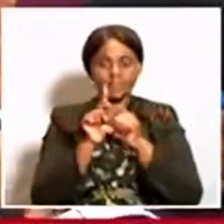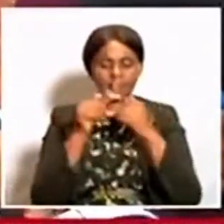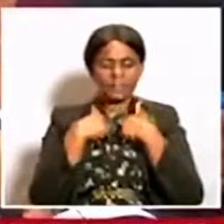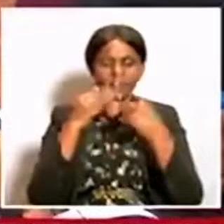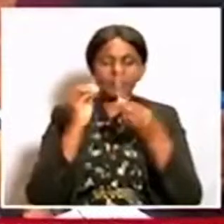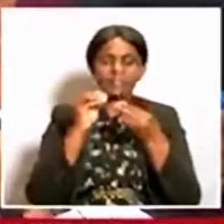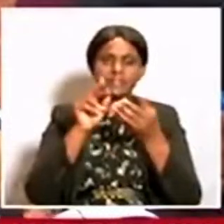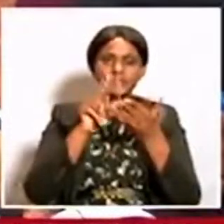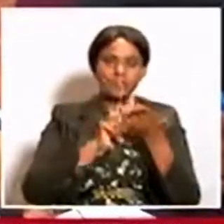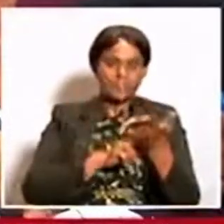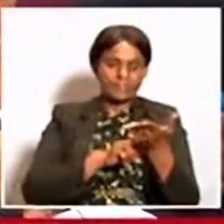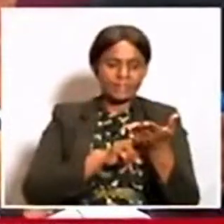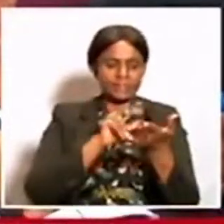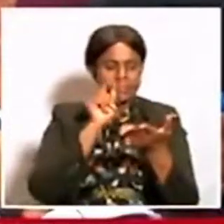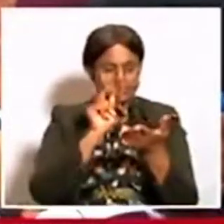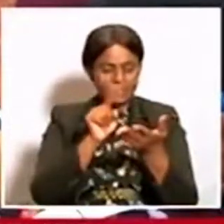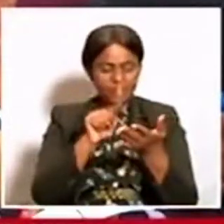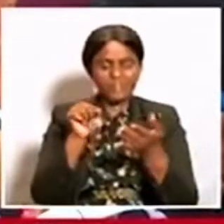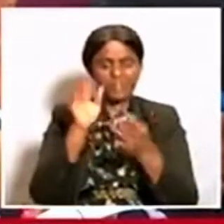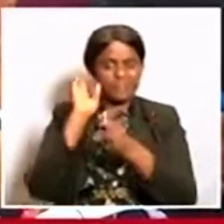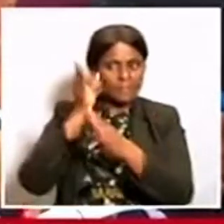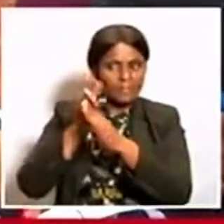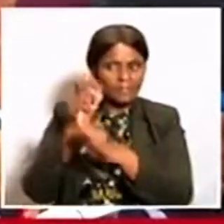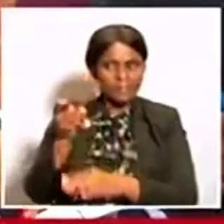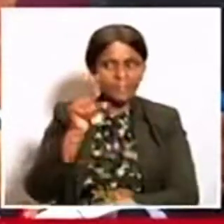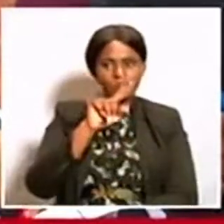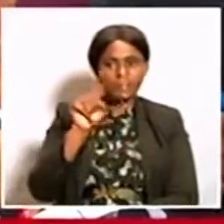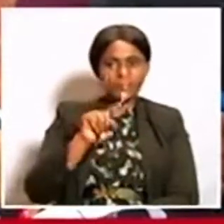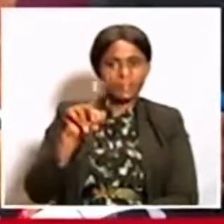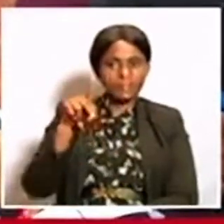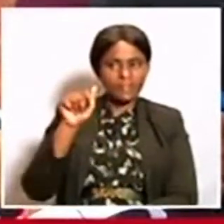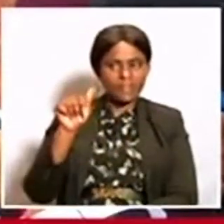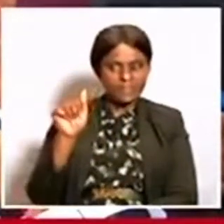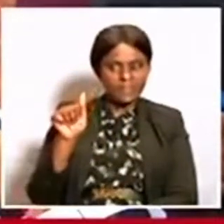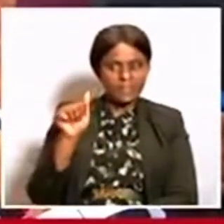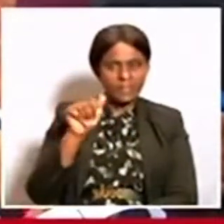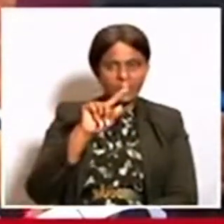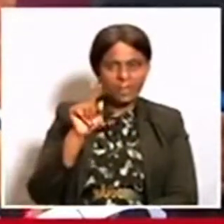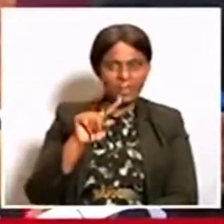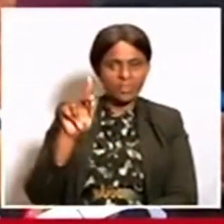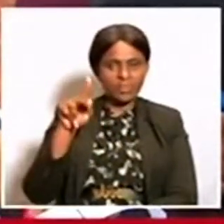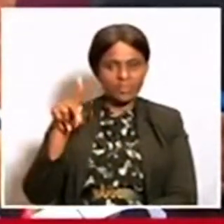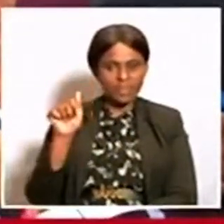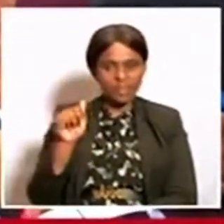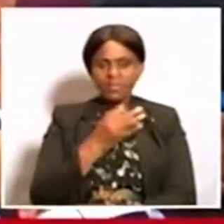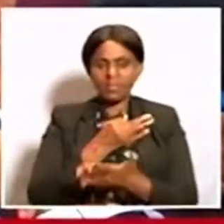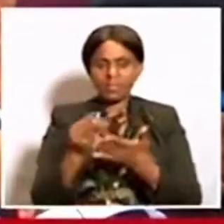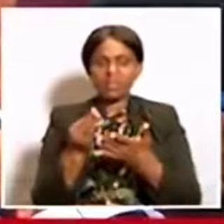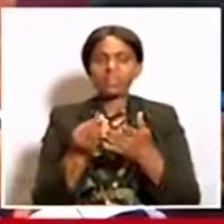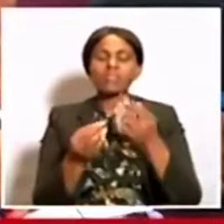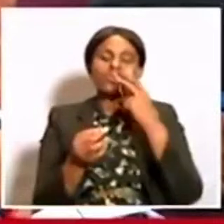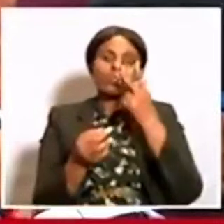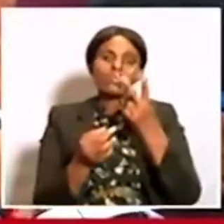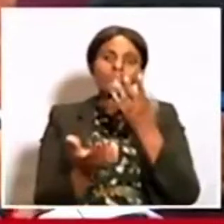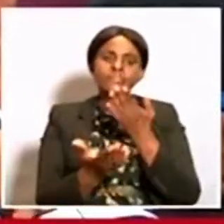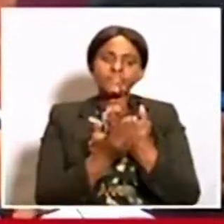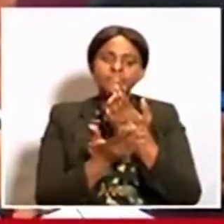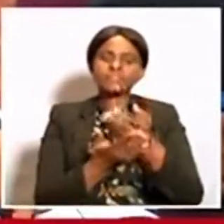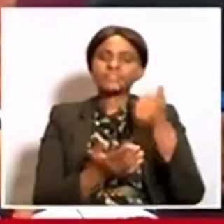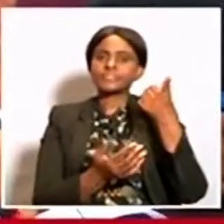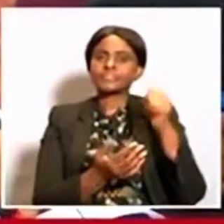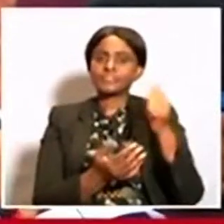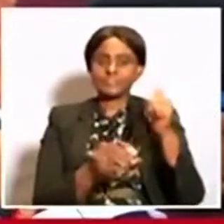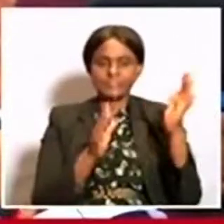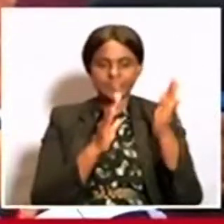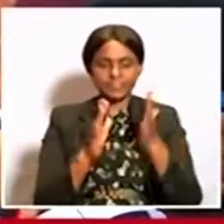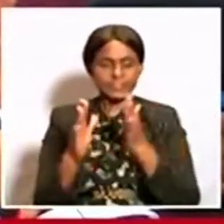the contractor to ZPPA for failure to carry out the contract. See Appendix 10.